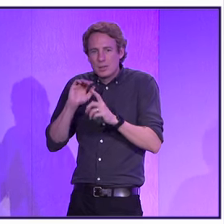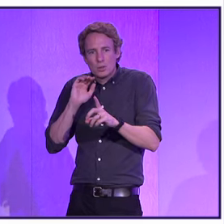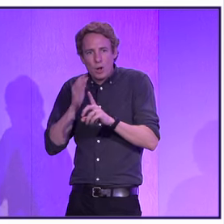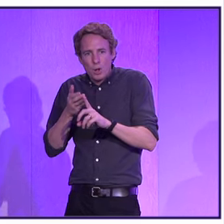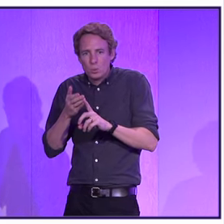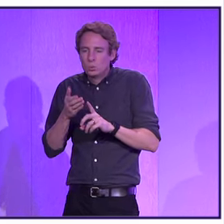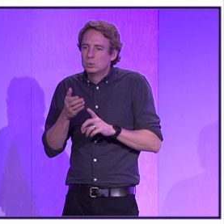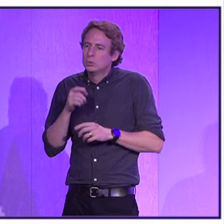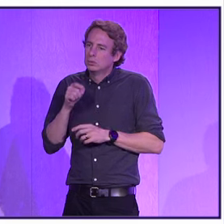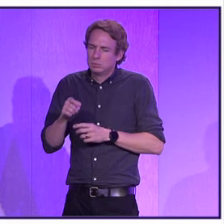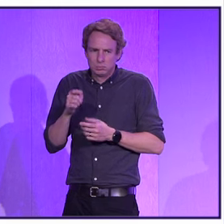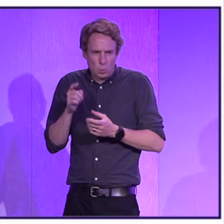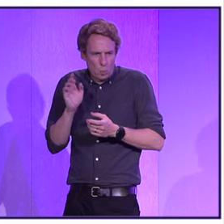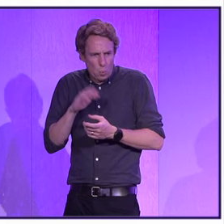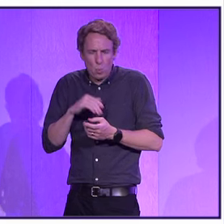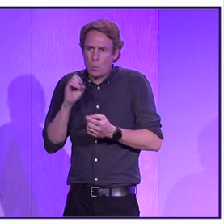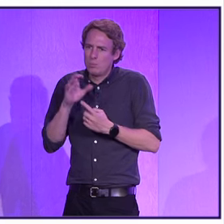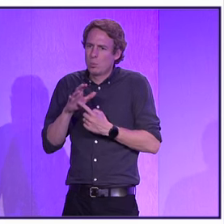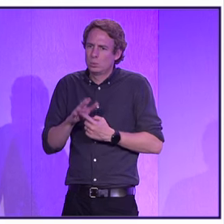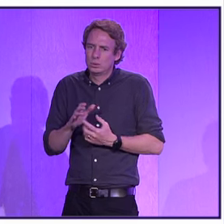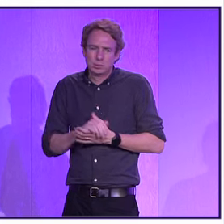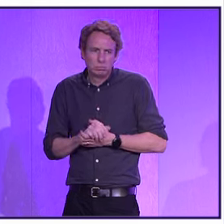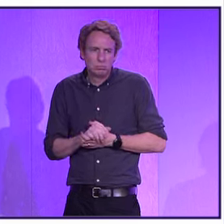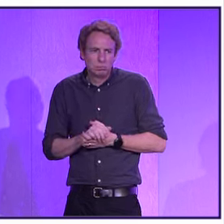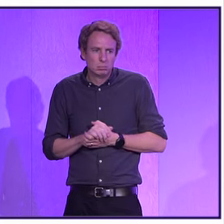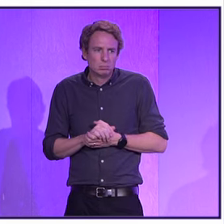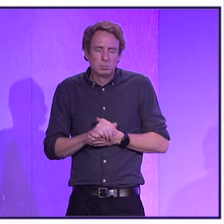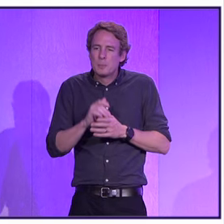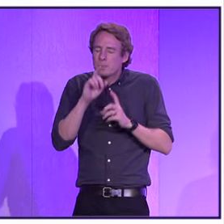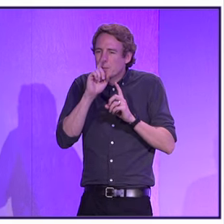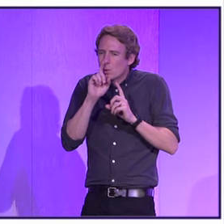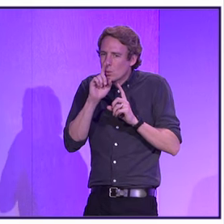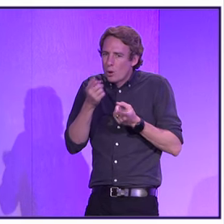things matter and shape the knowledge that's created. So you can't